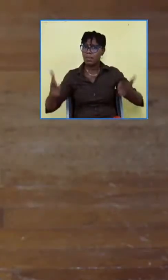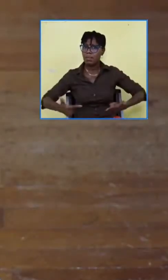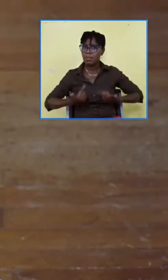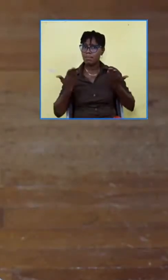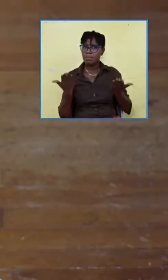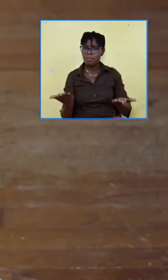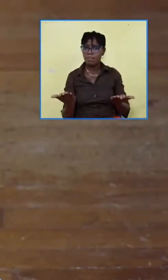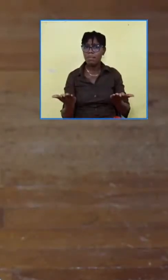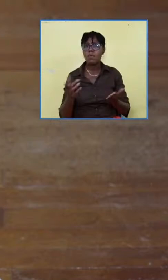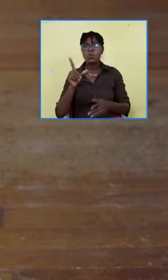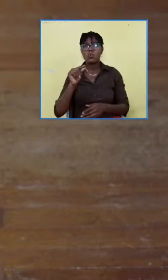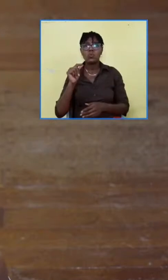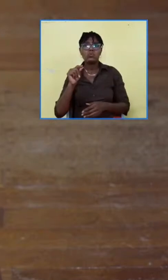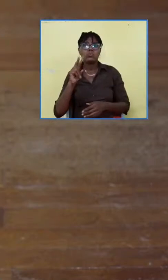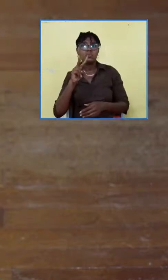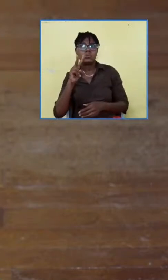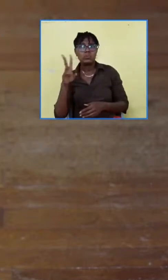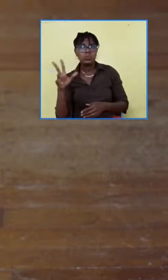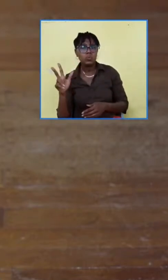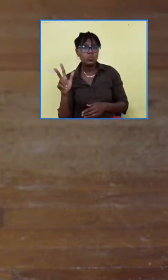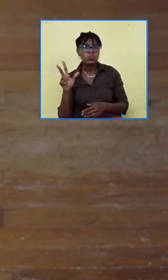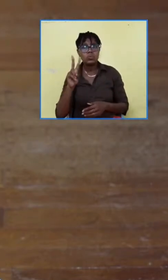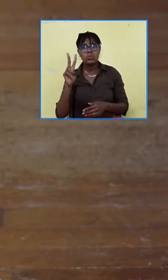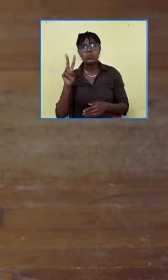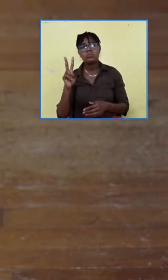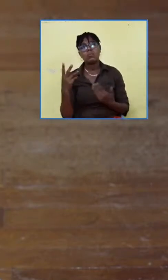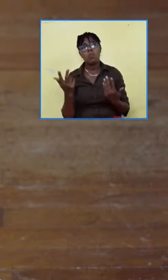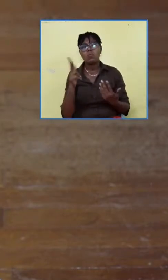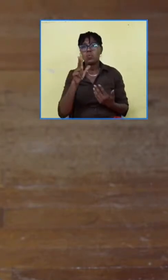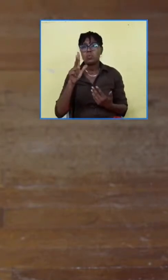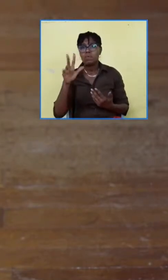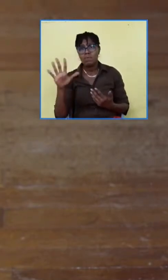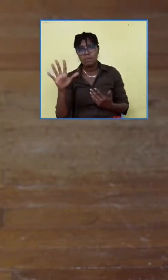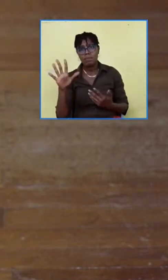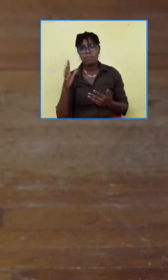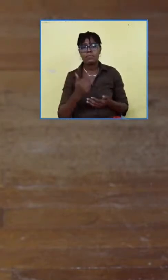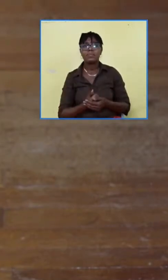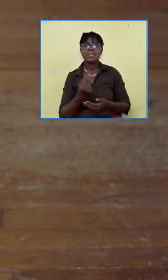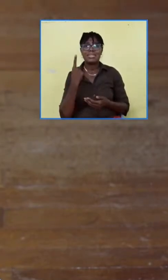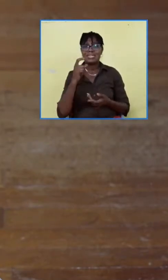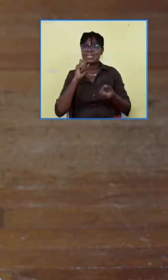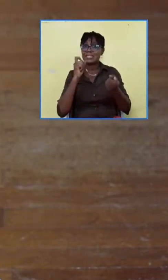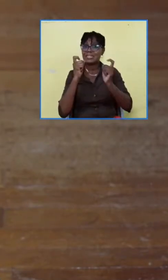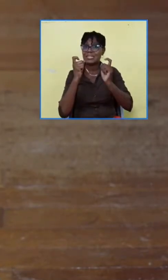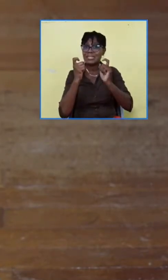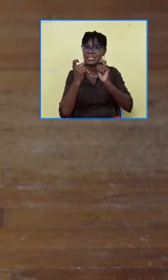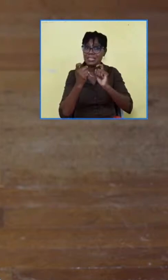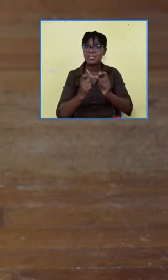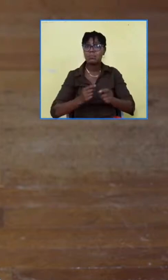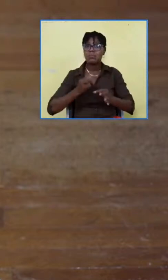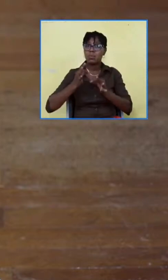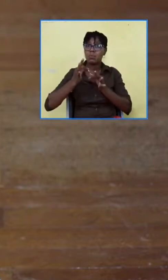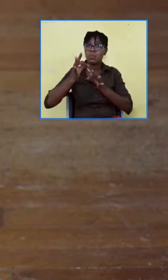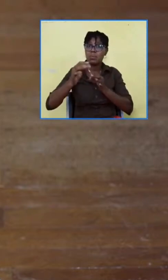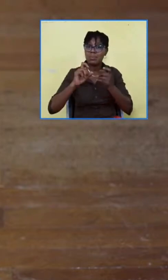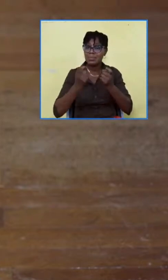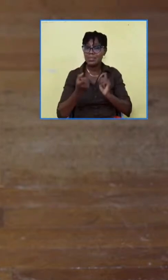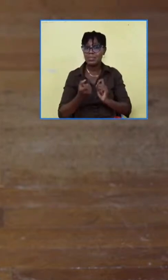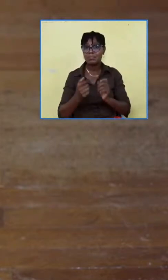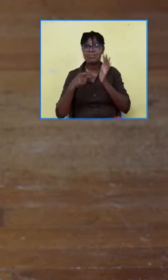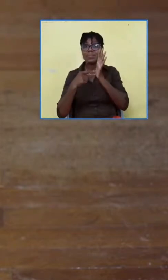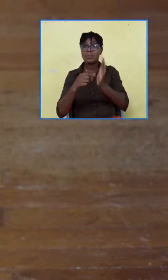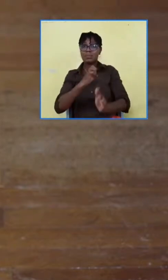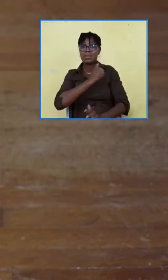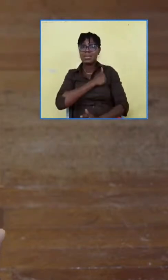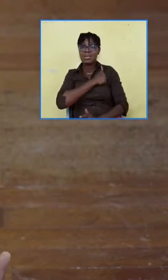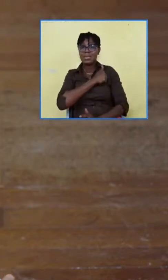2025 and 35 and 45. And changes will have to happen along the way, but we hope they're minor. So in Canada, for example, they made